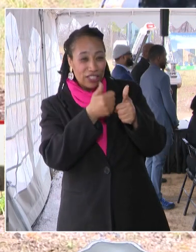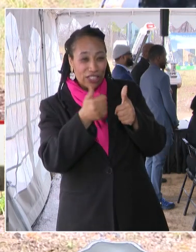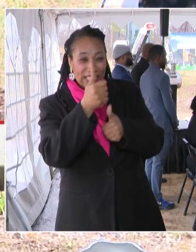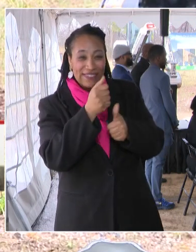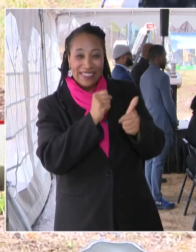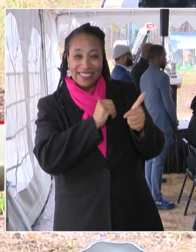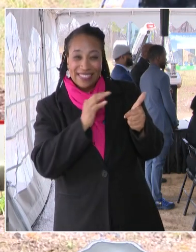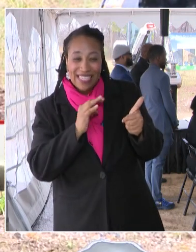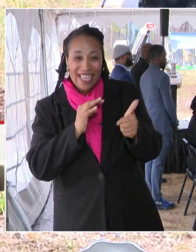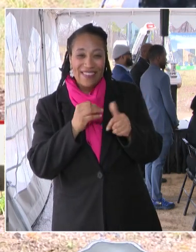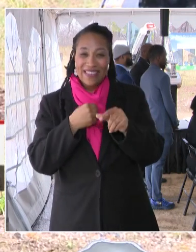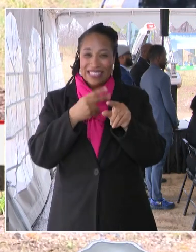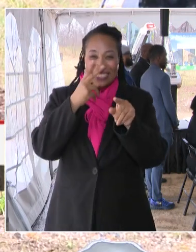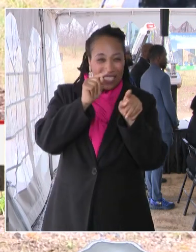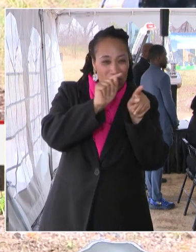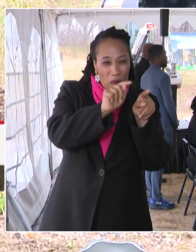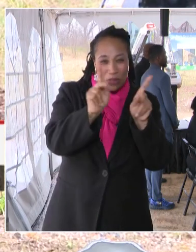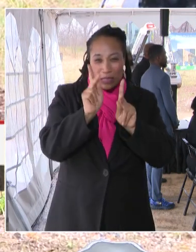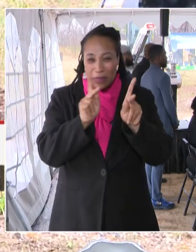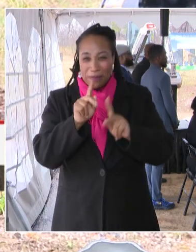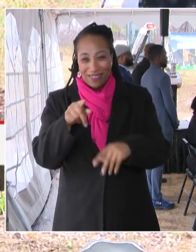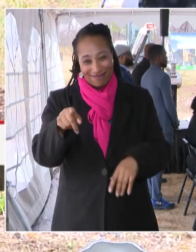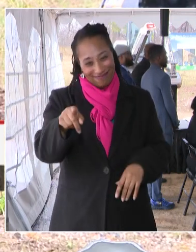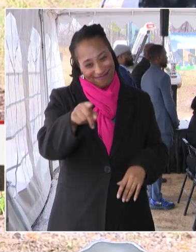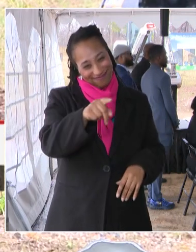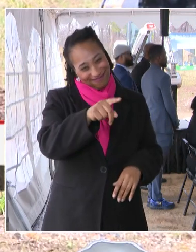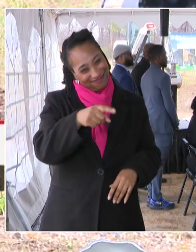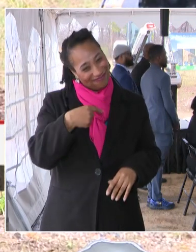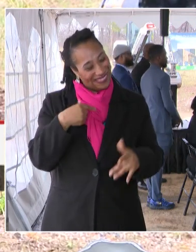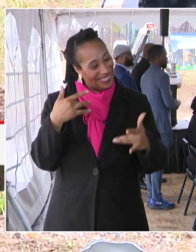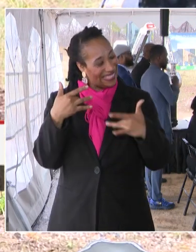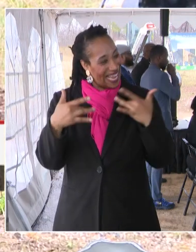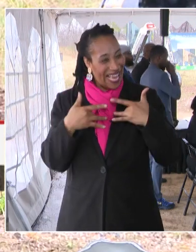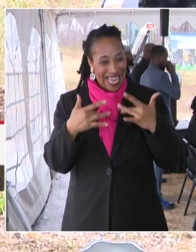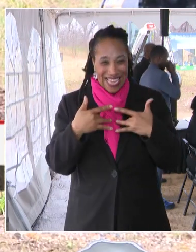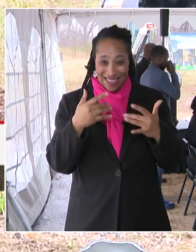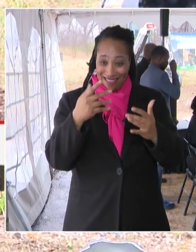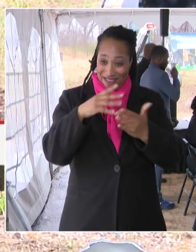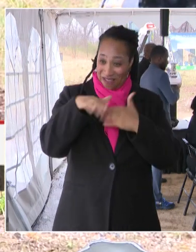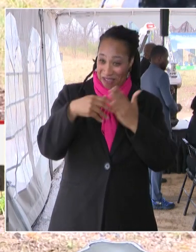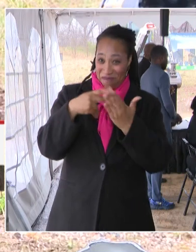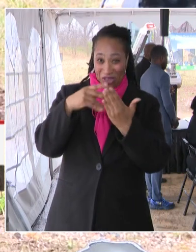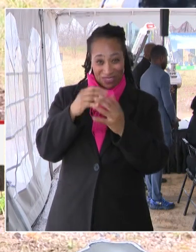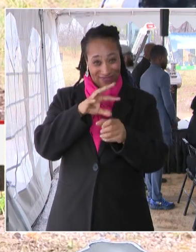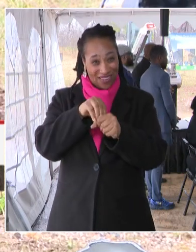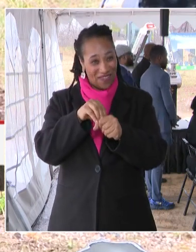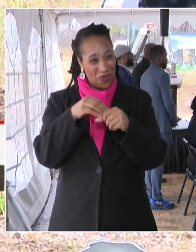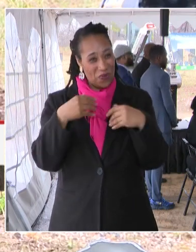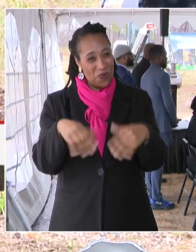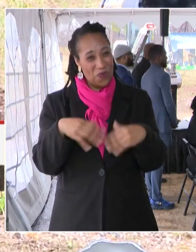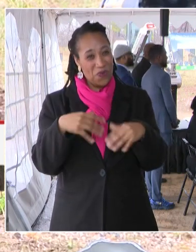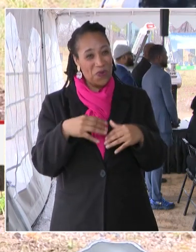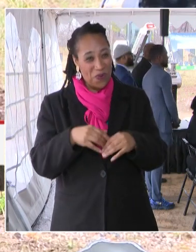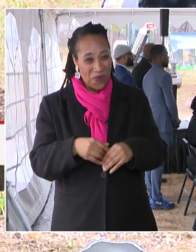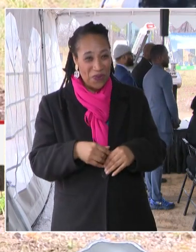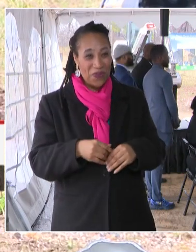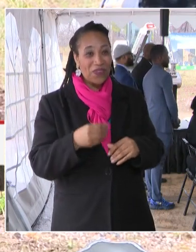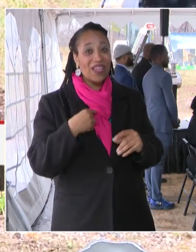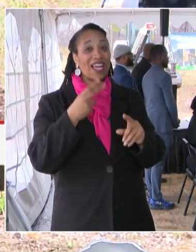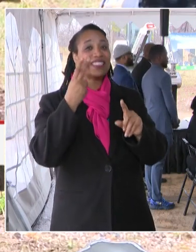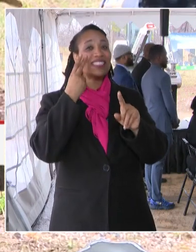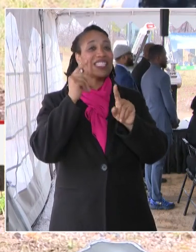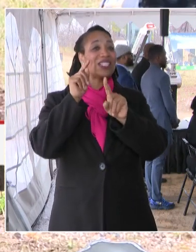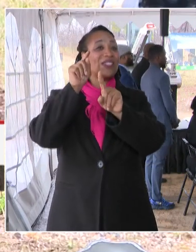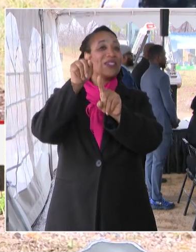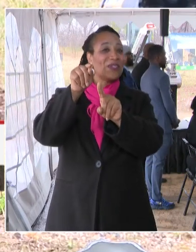about all the programs that we will do. I see you, Rogers. I have not forgotten you. He lives in this community as well, who harasses